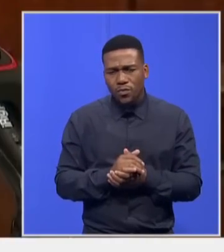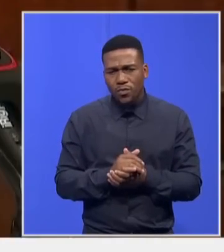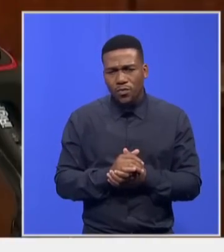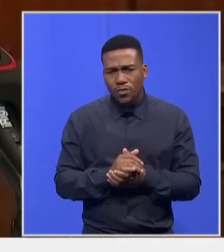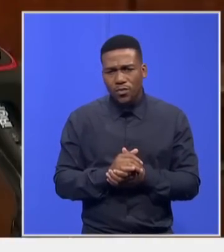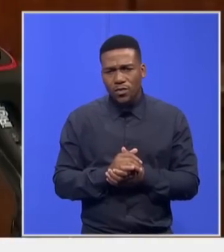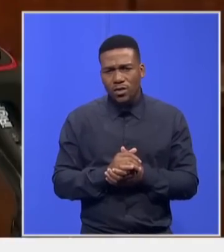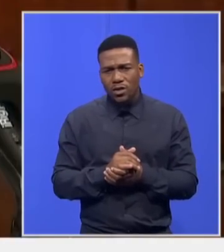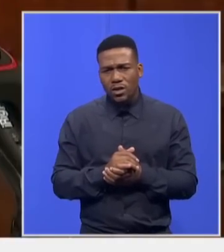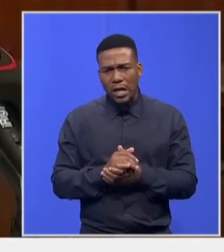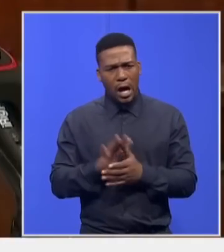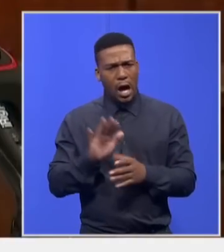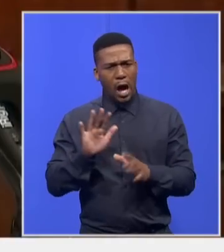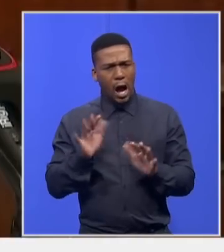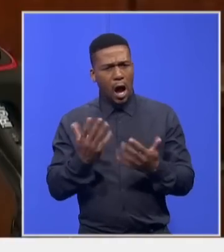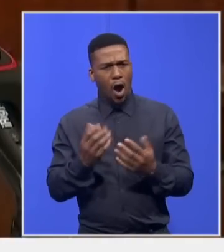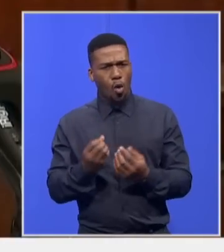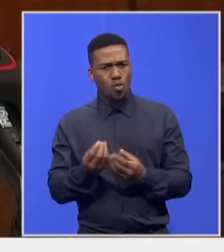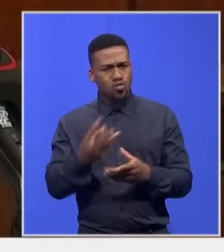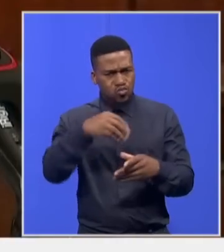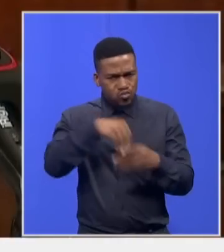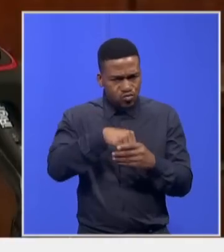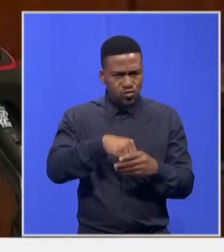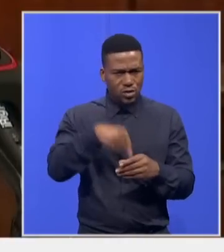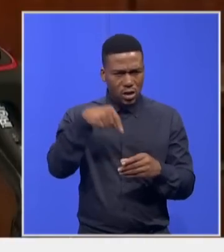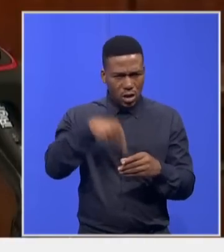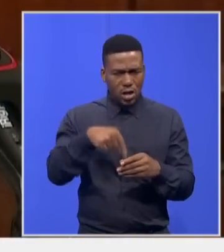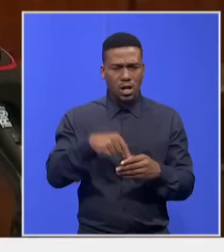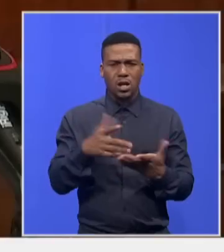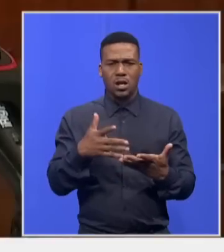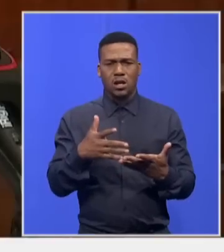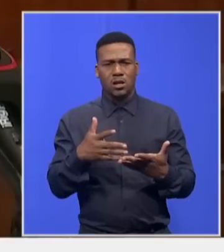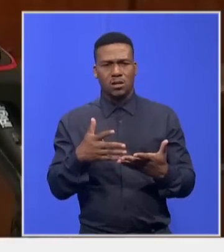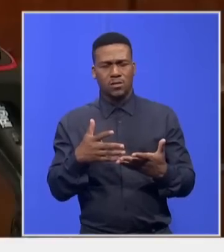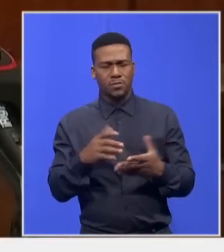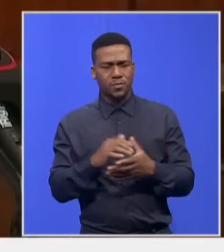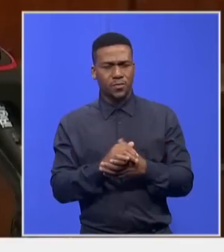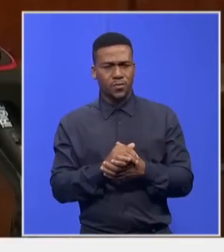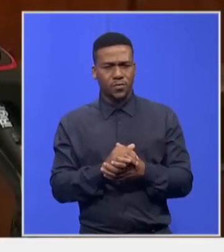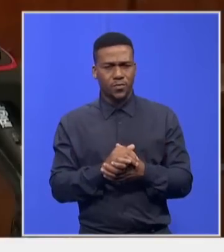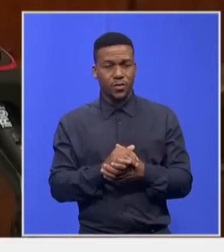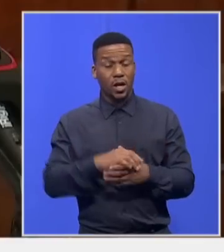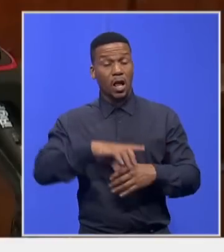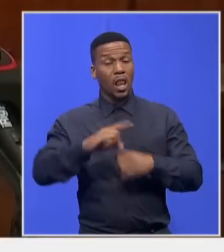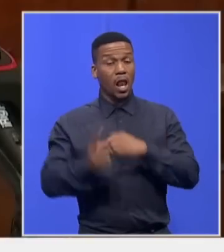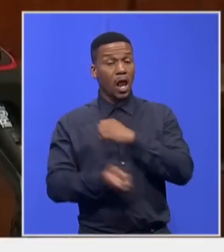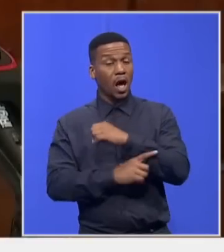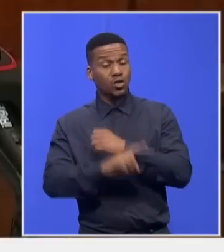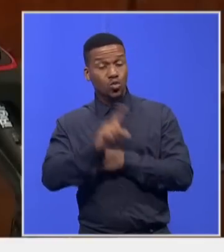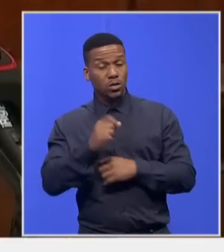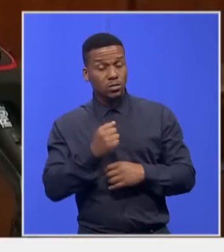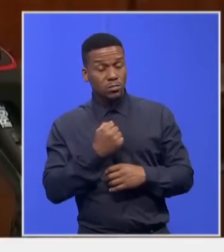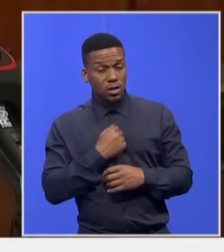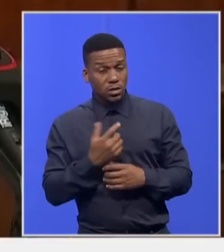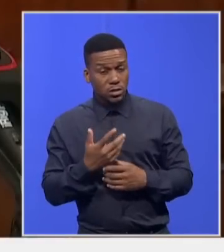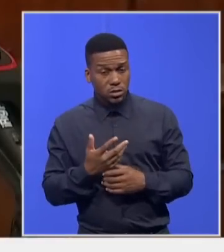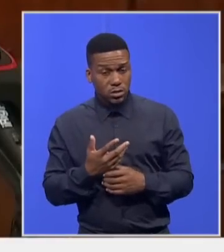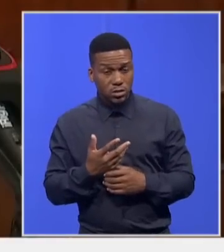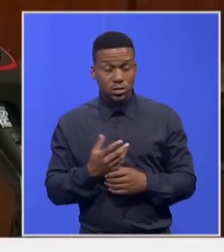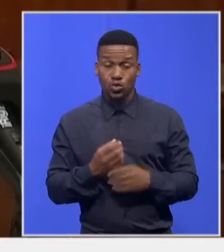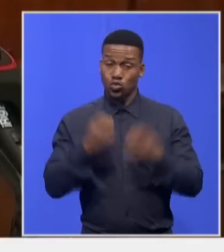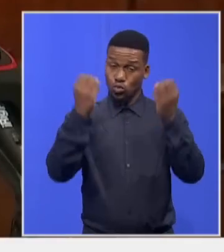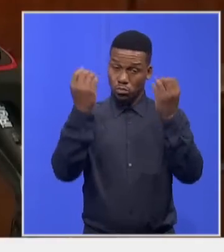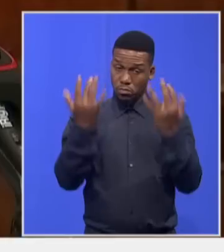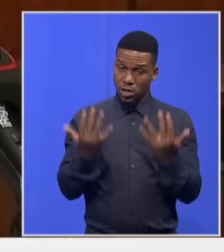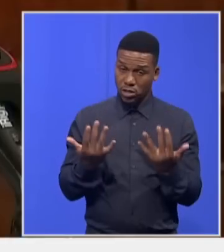how that factors into the equation. And then my last question, during the budget,